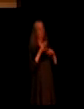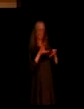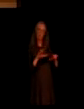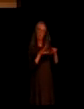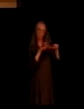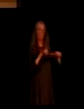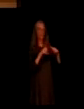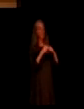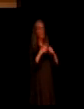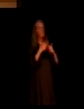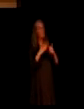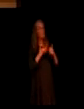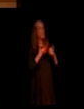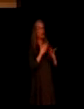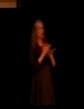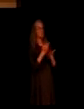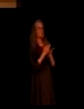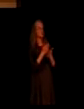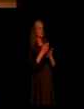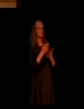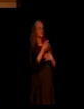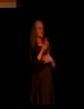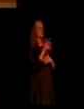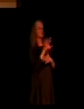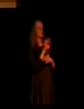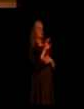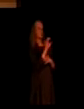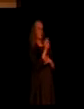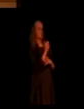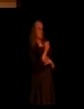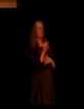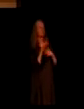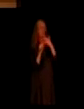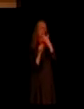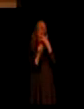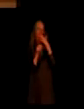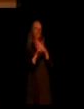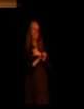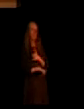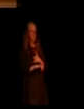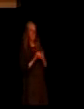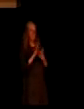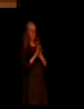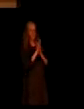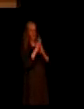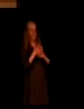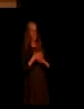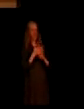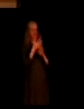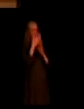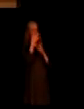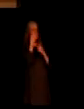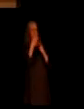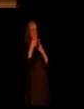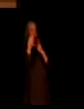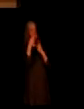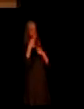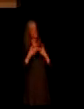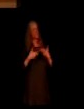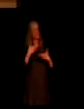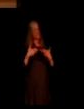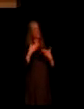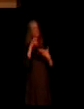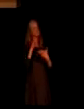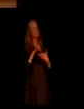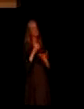with my own research at the time. And it turned out that that was the kind of thought process that was going to